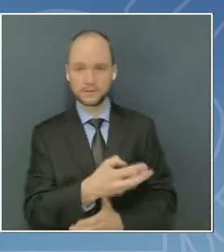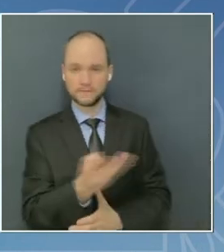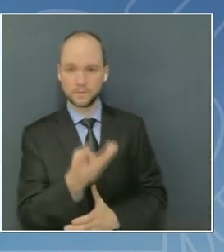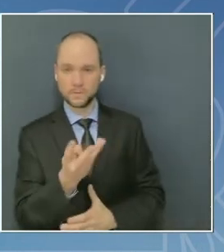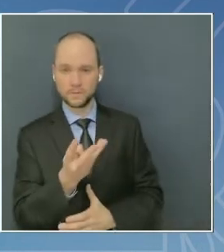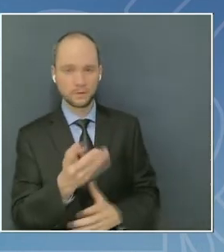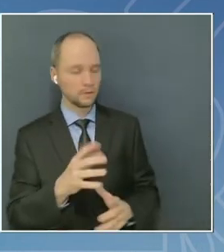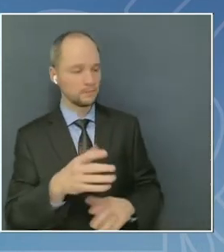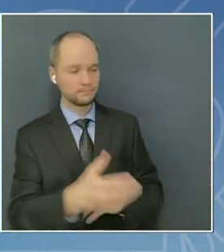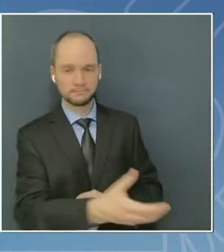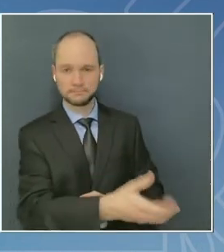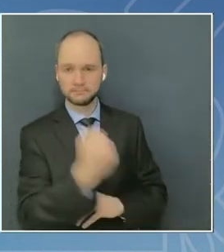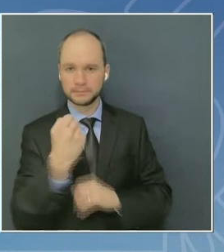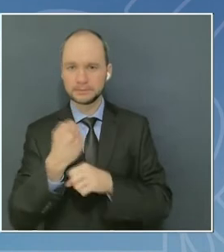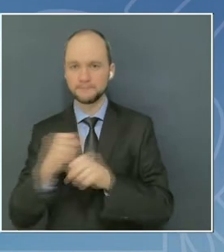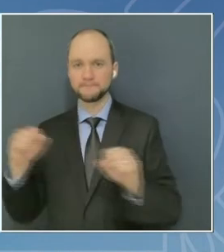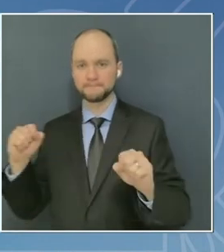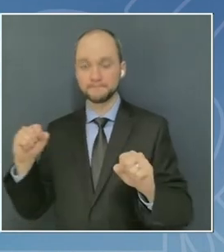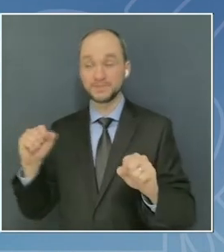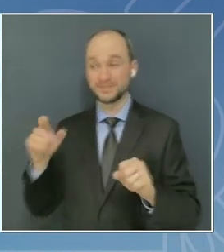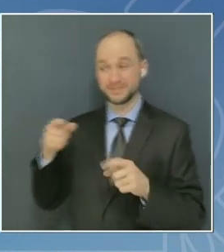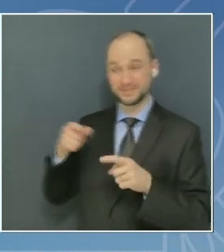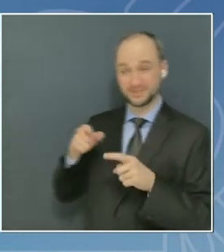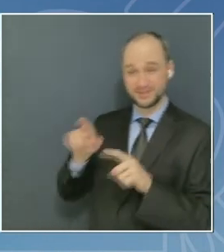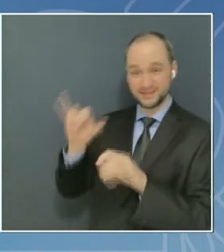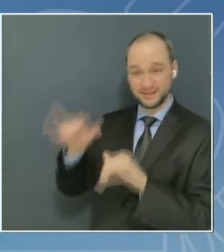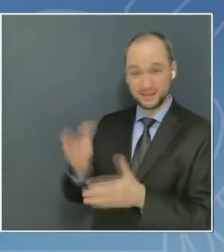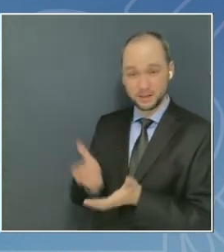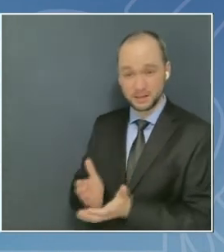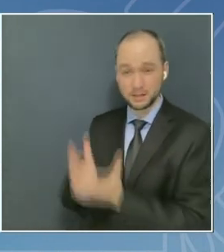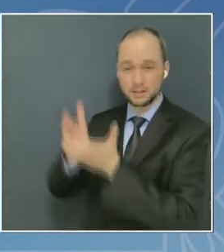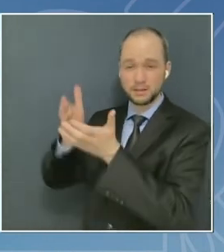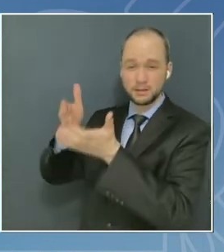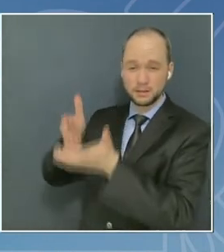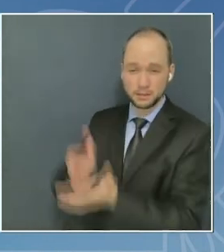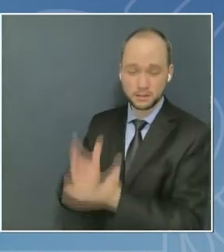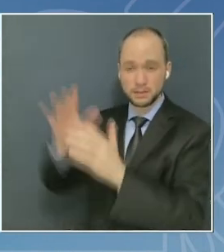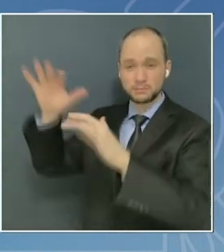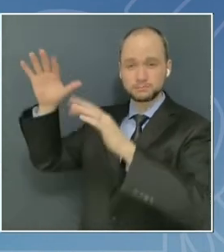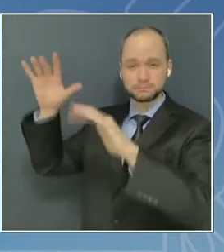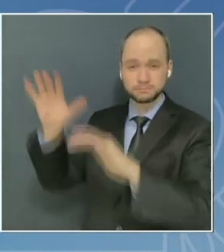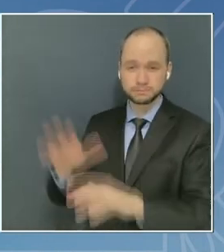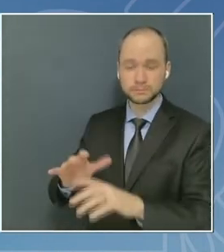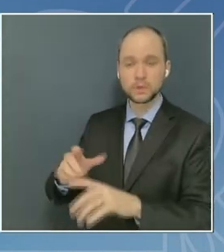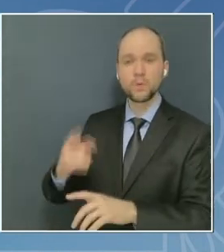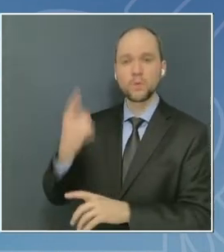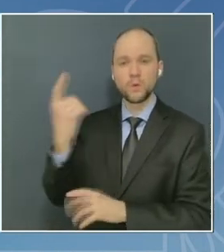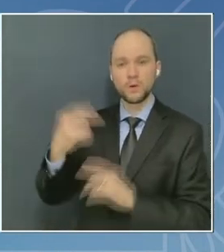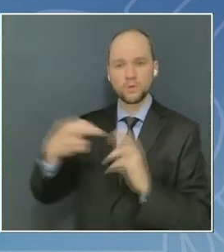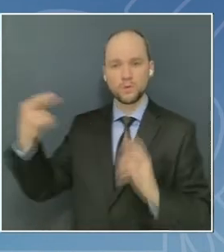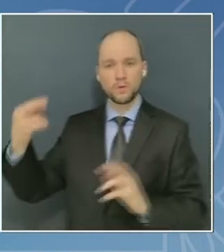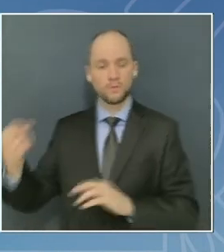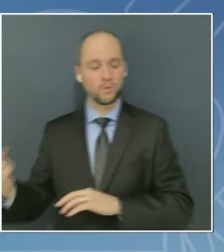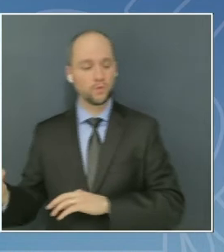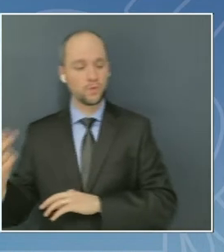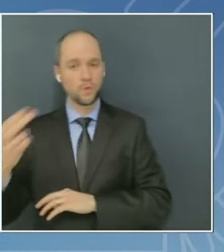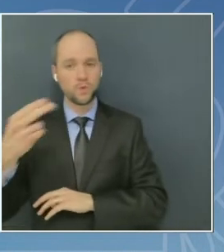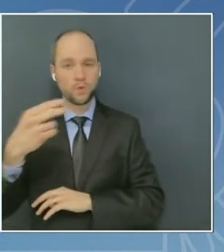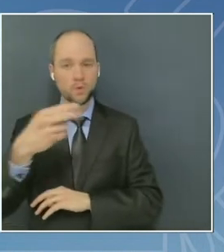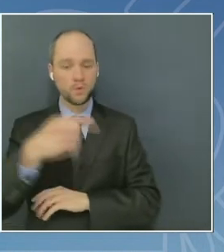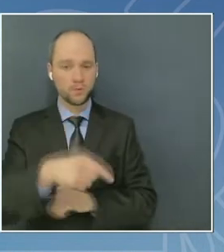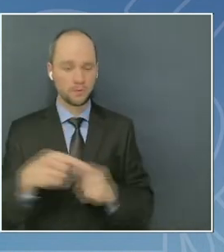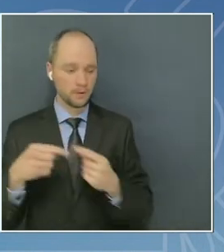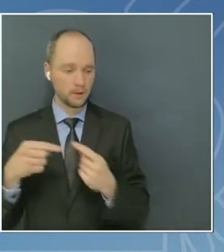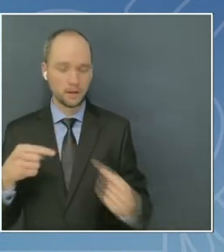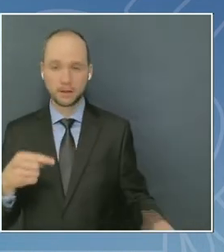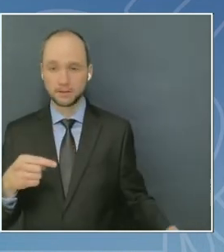boat, in that tidal wave storm, there was one rope that was thrown over, and everyone had